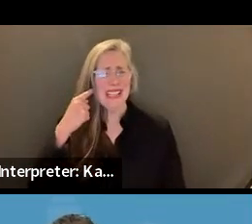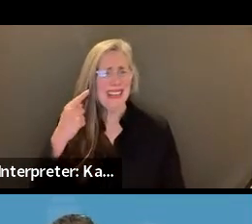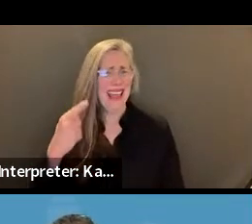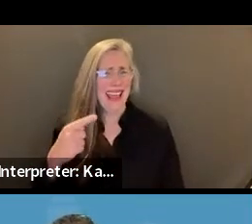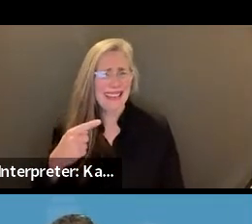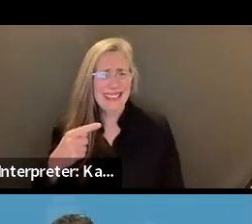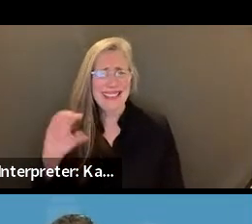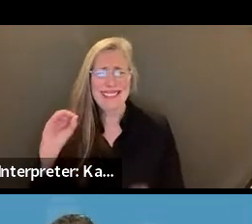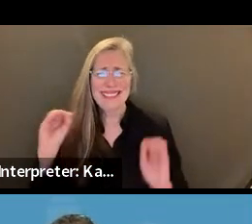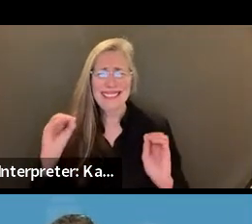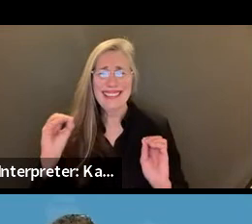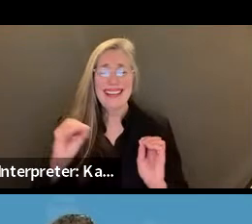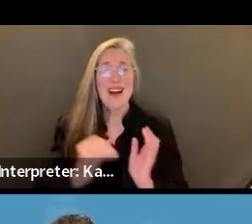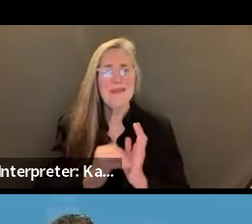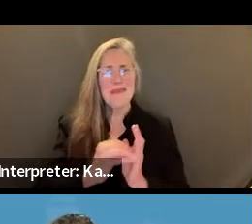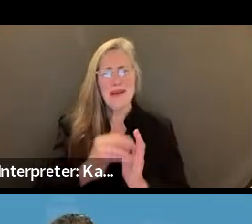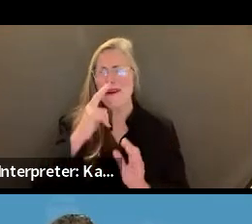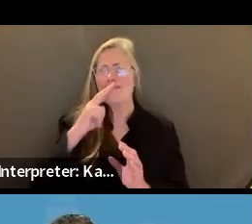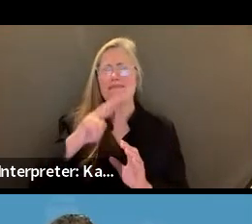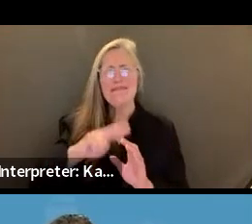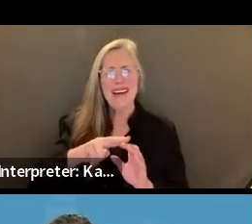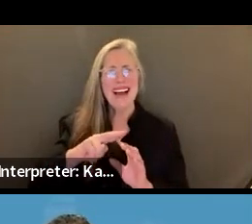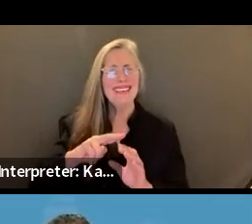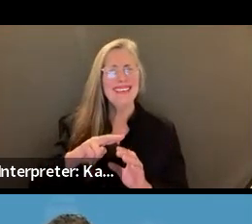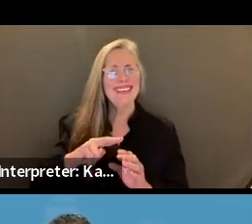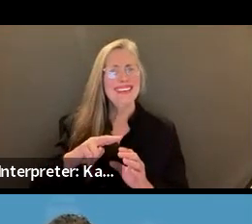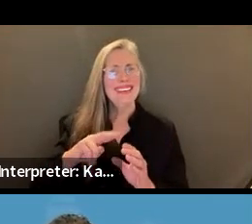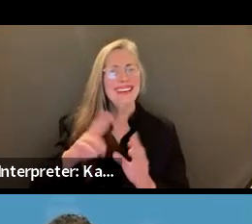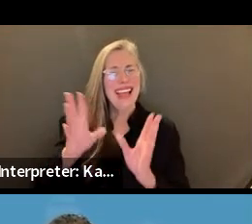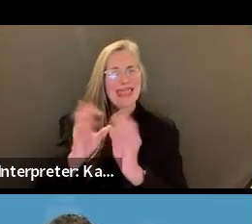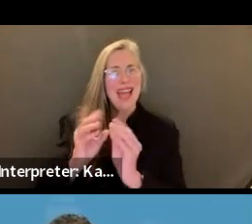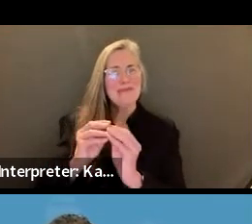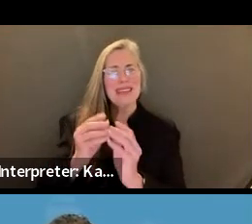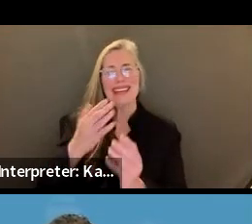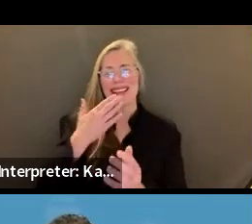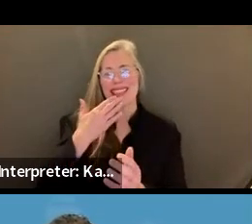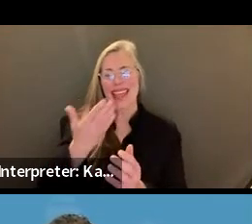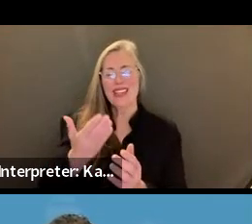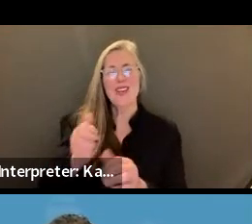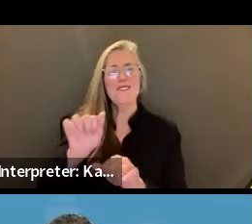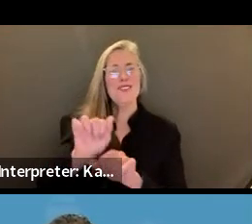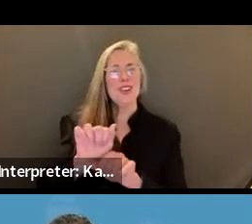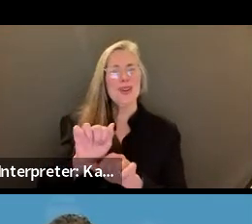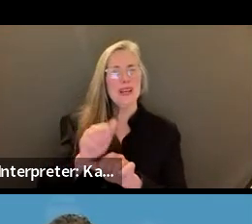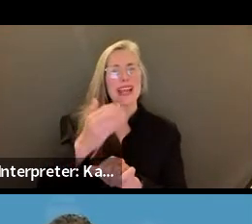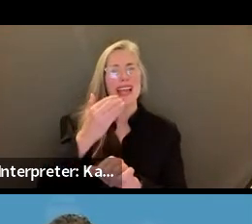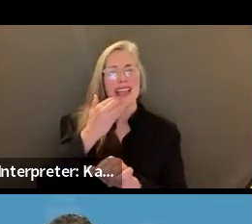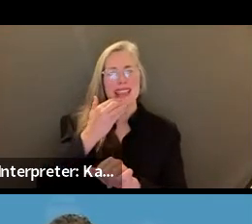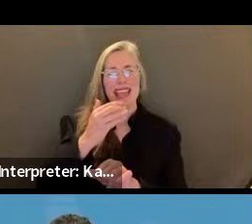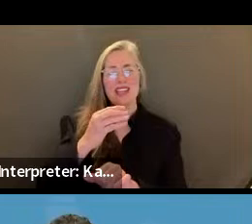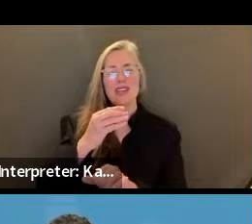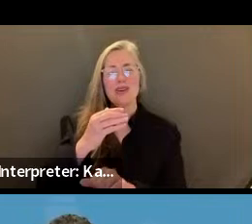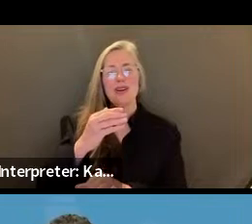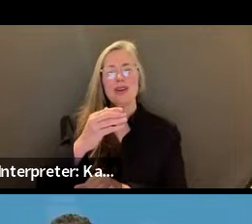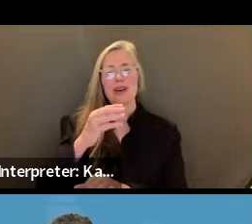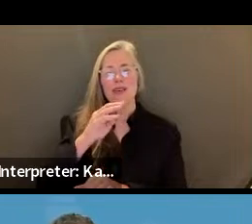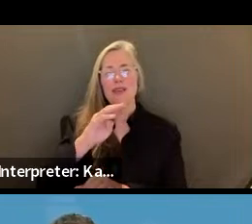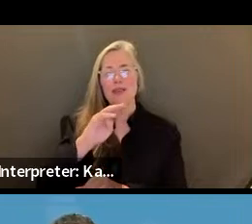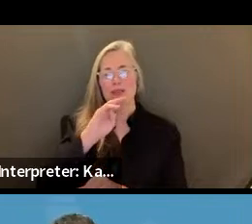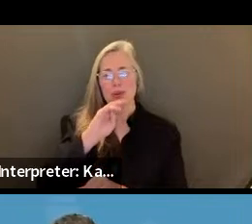but we did have a good time. So thank you for your work, and thank you to Ms. Hernandez and her team